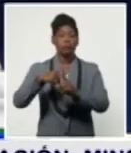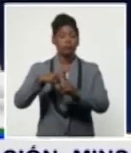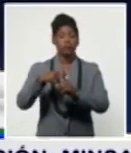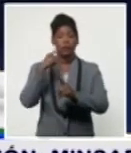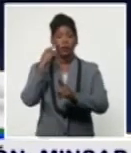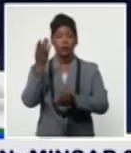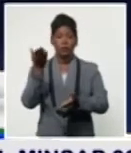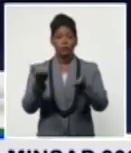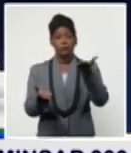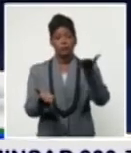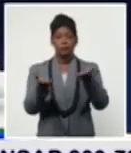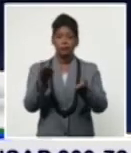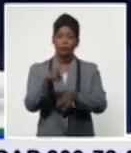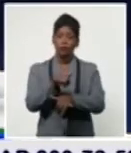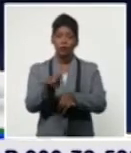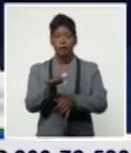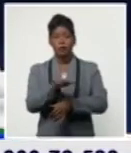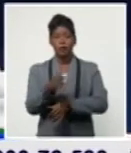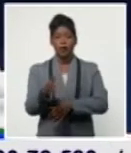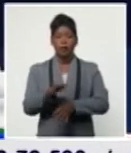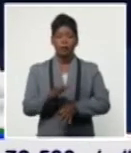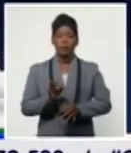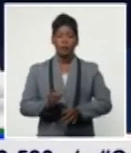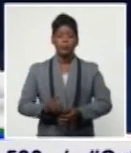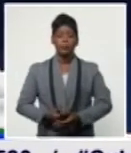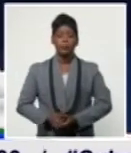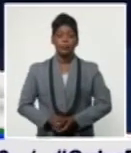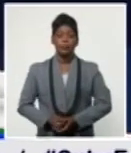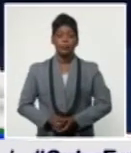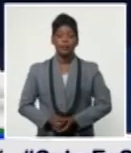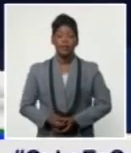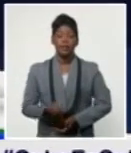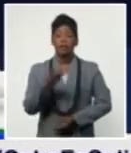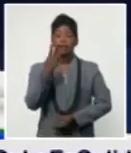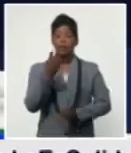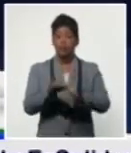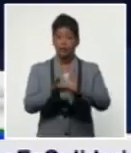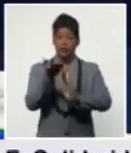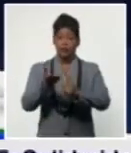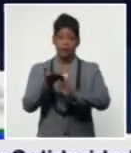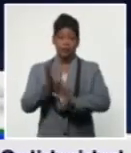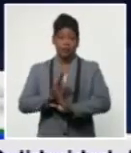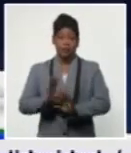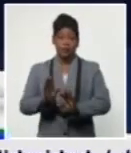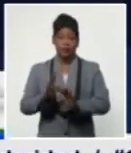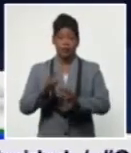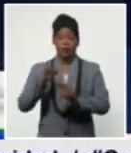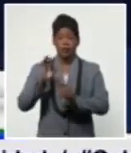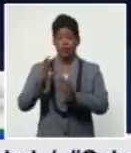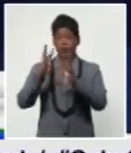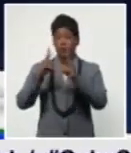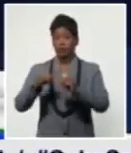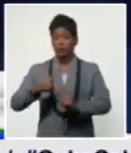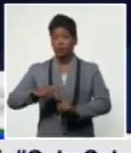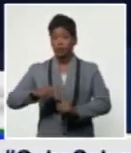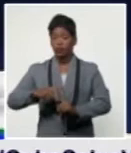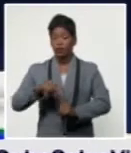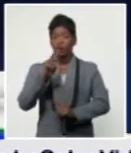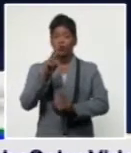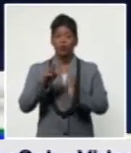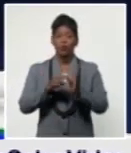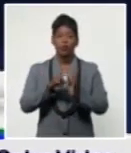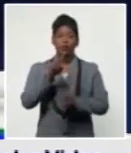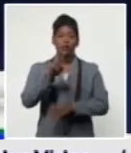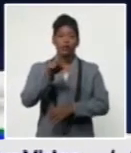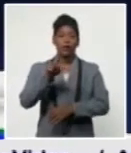positive result because there are 3 discharges and 1 confirmed case yesterday. With these 3 discharges, Cuba